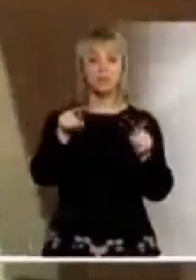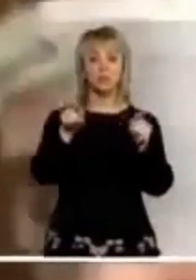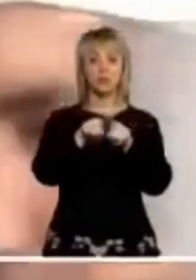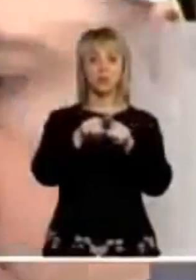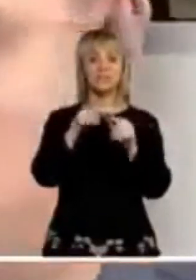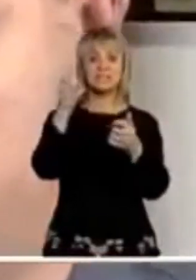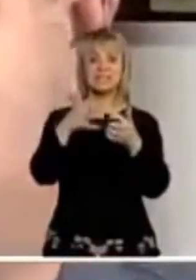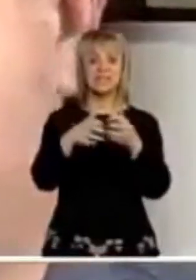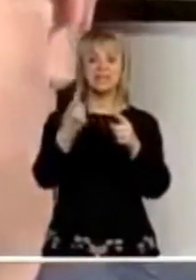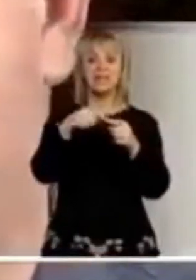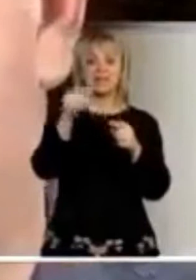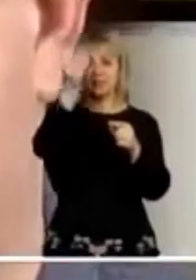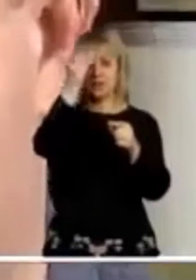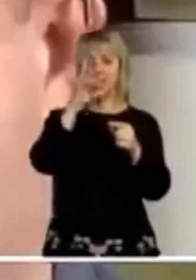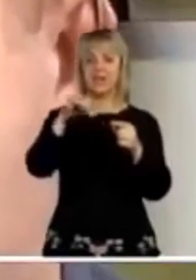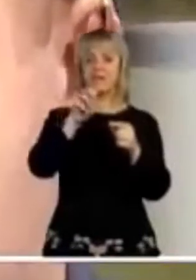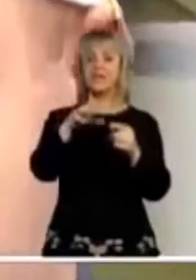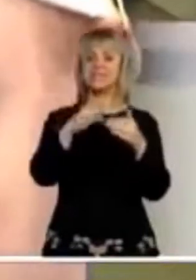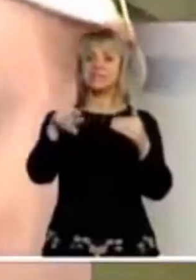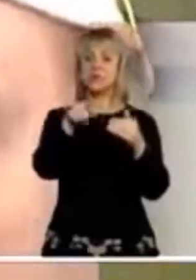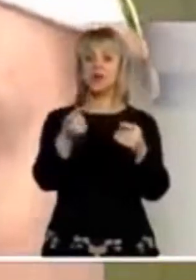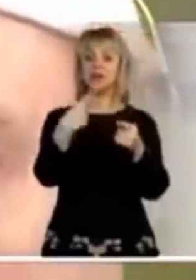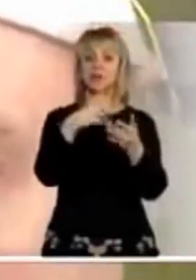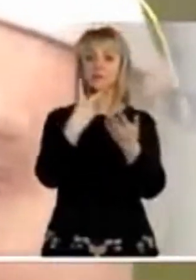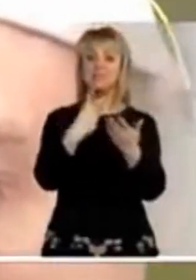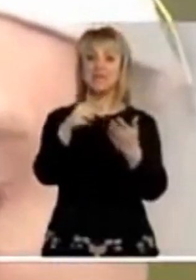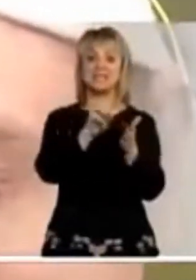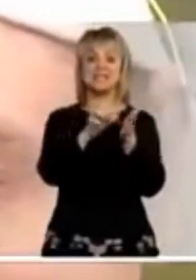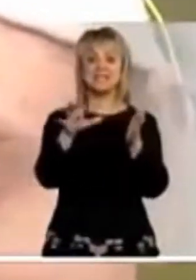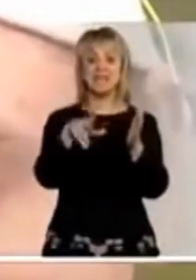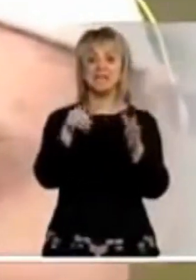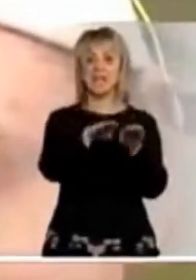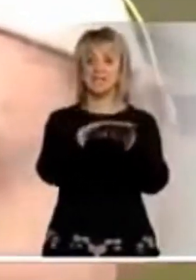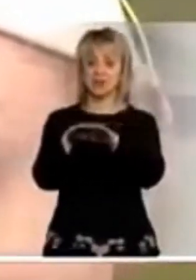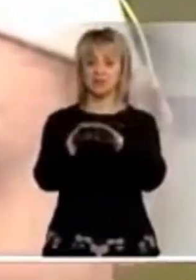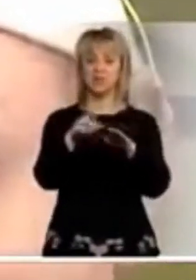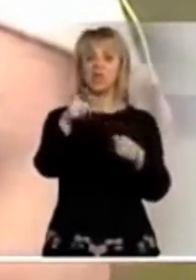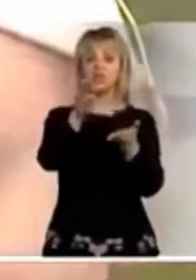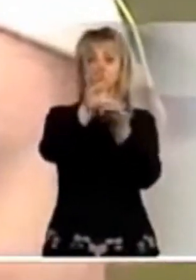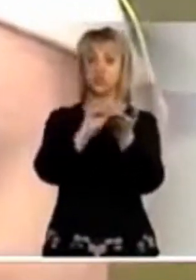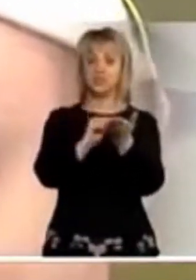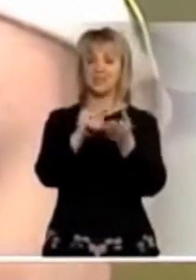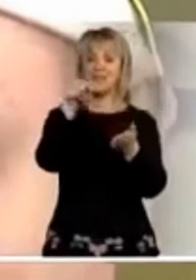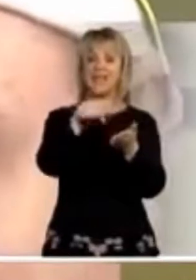also contacts above the ears and a middle one which provides a signal for comparison.